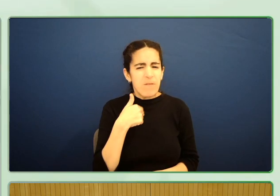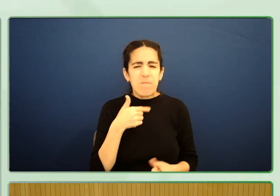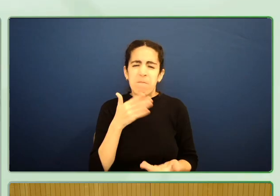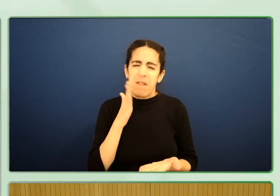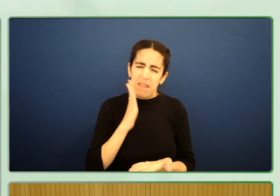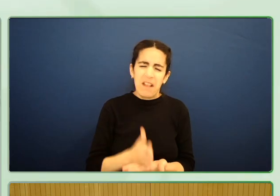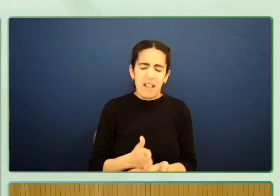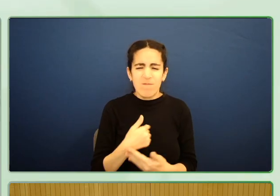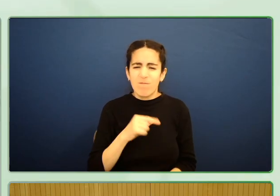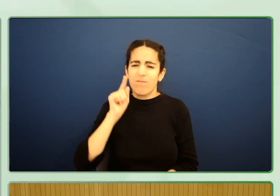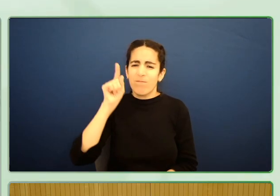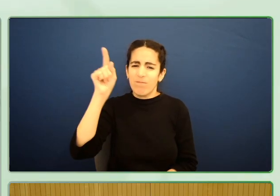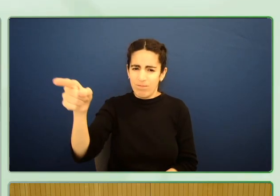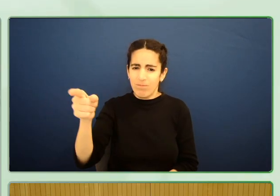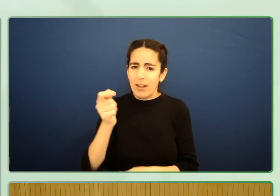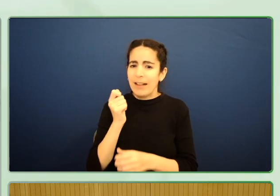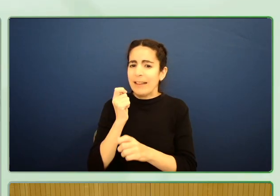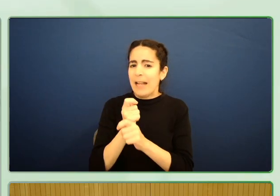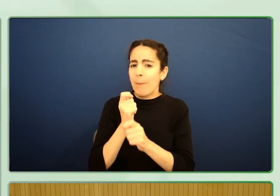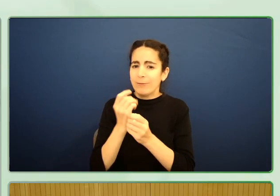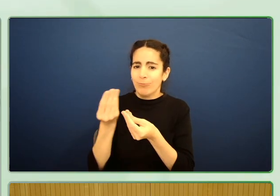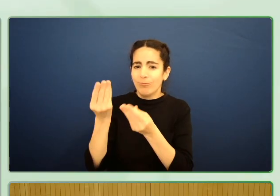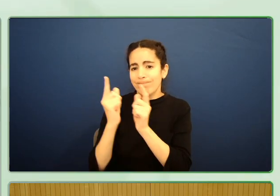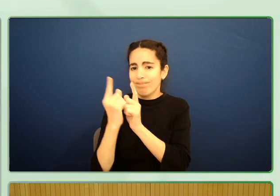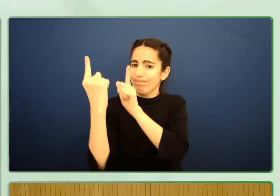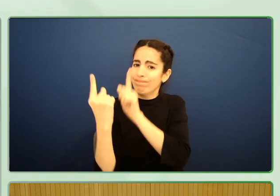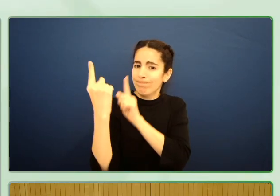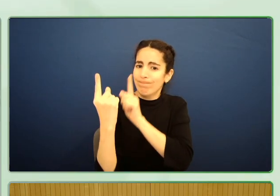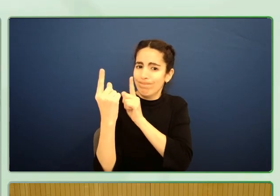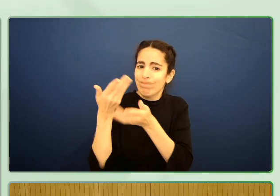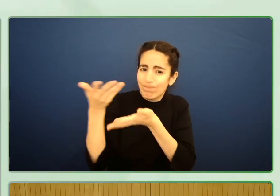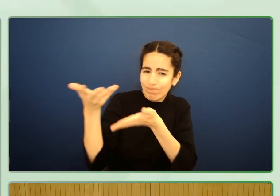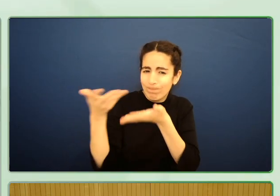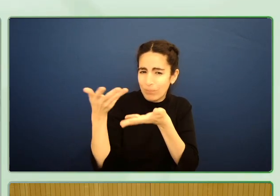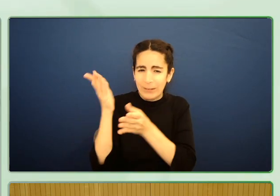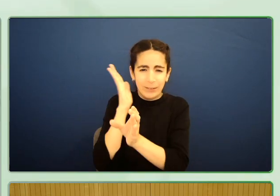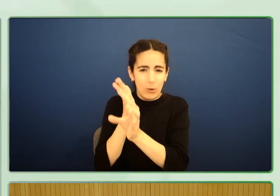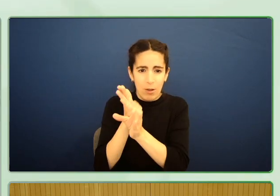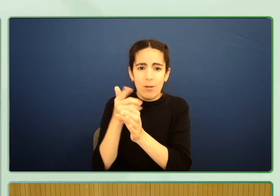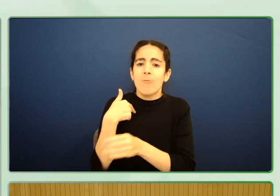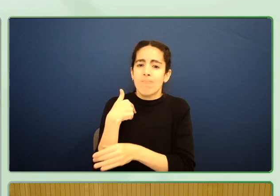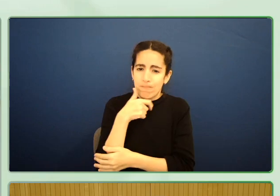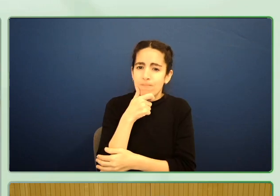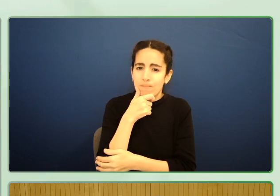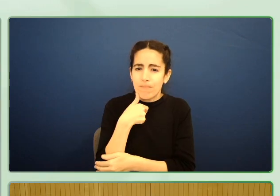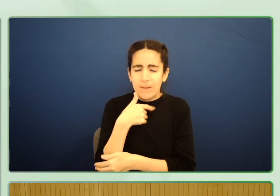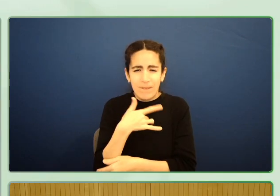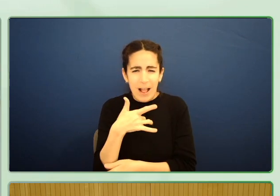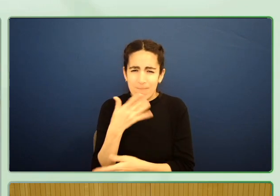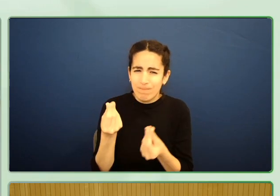because I was really bad. And I thought that it was depression, like most of